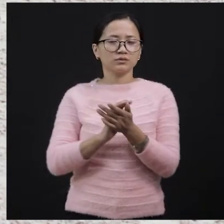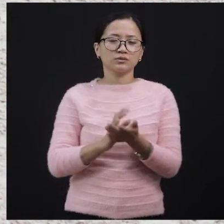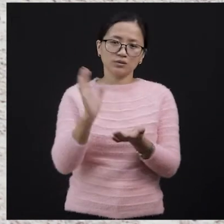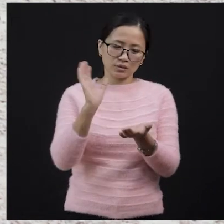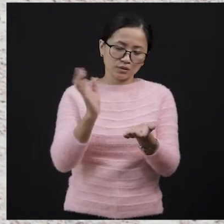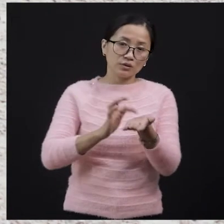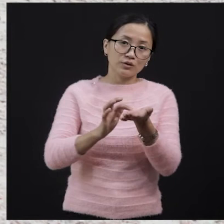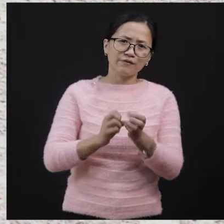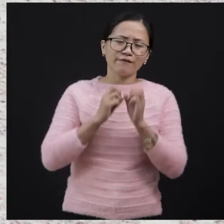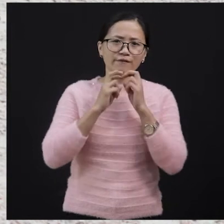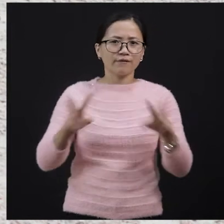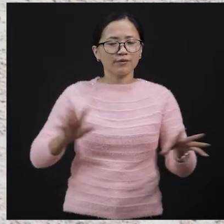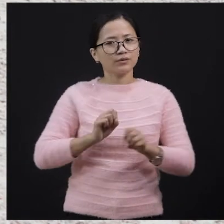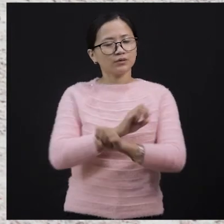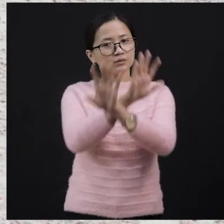light.